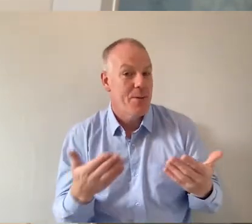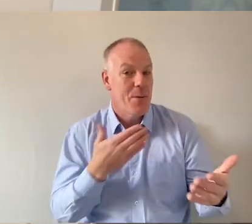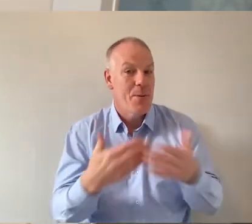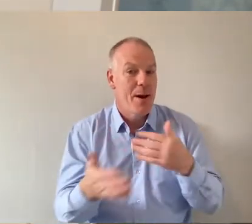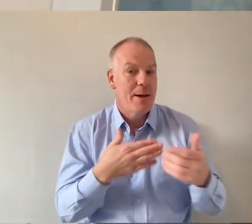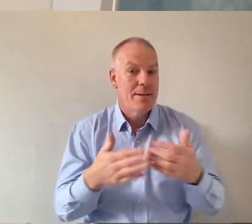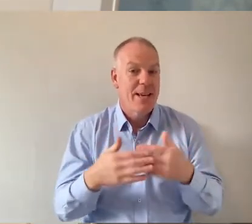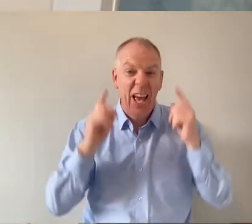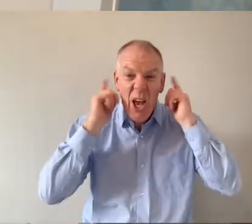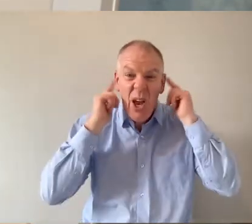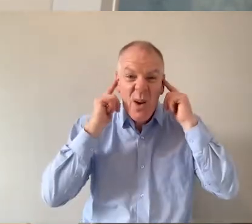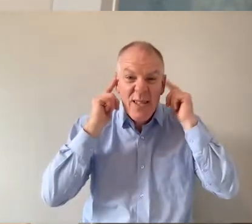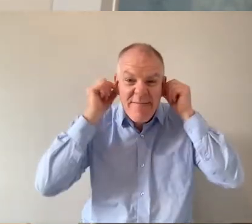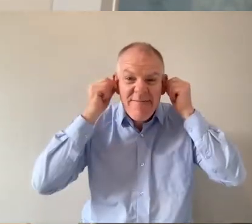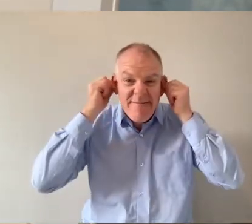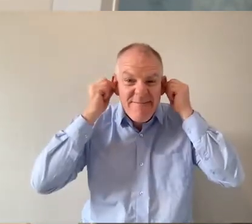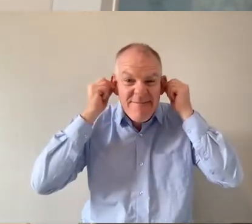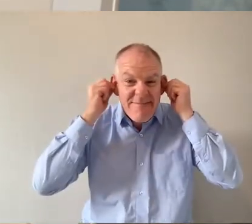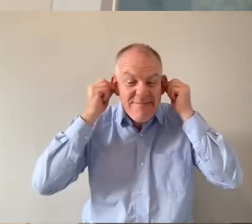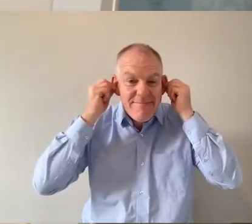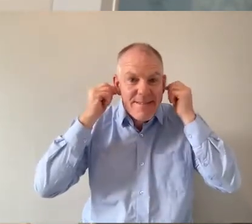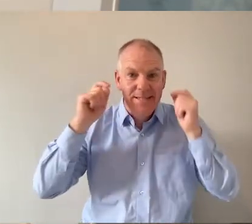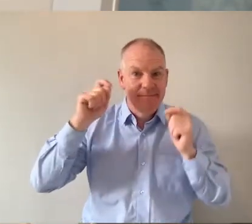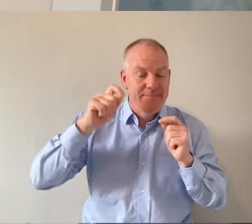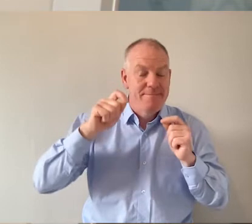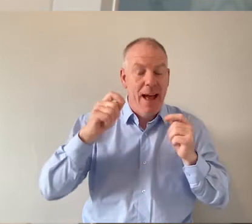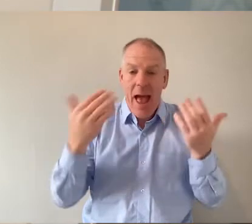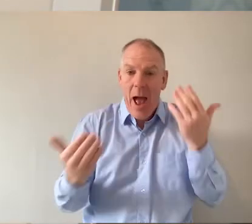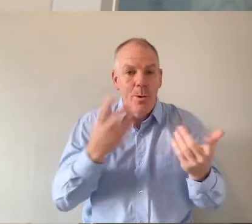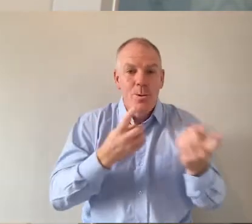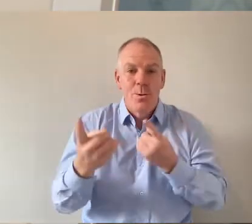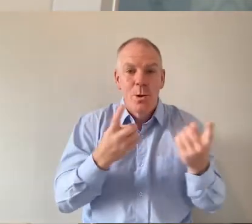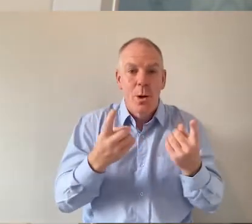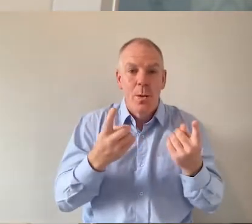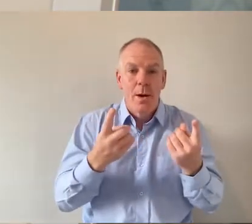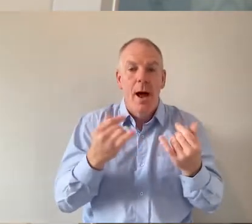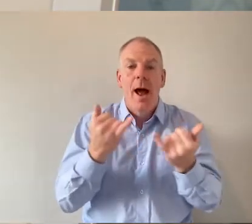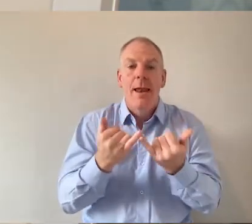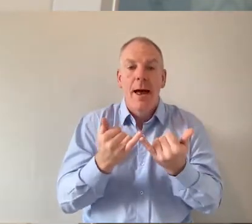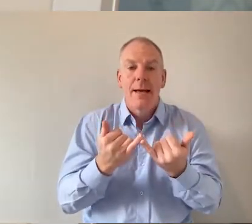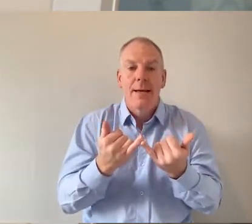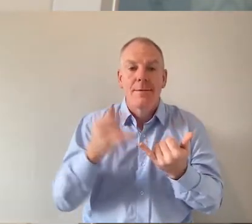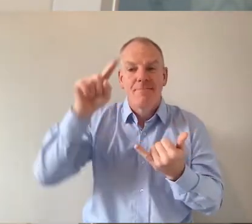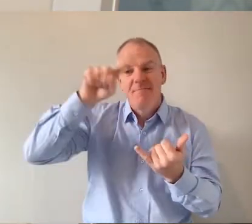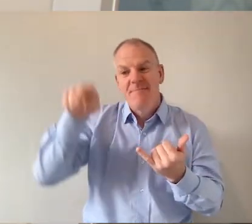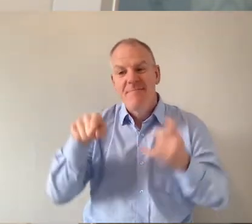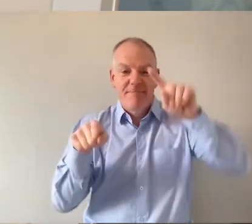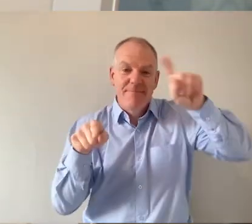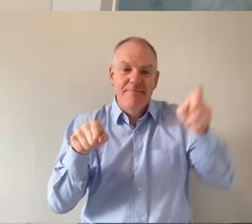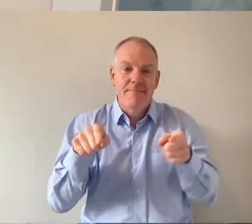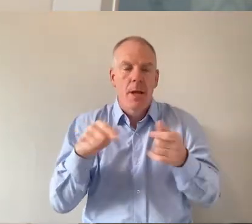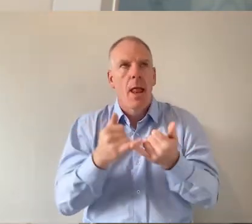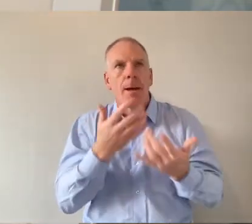going to draw Alina's ears. Now, to draw each ear, I'm going to do a little shape like this. It's almost like